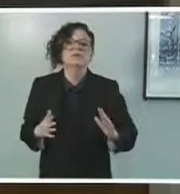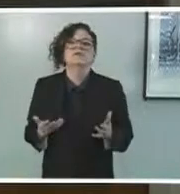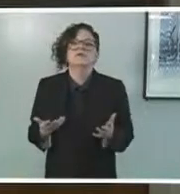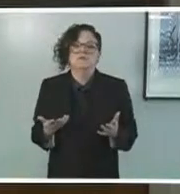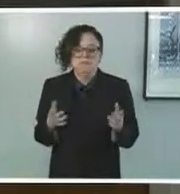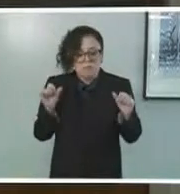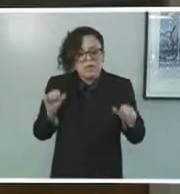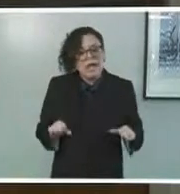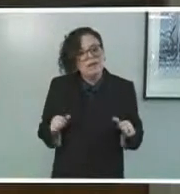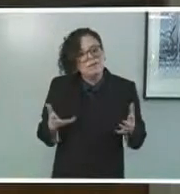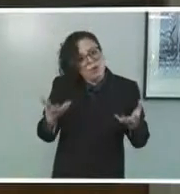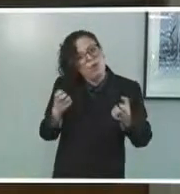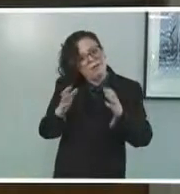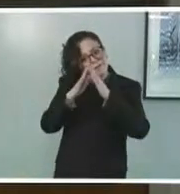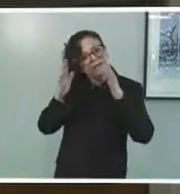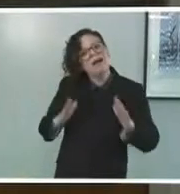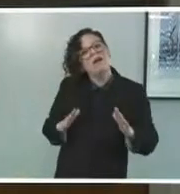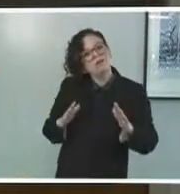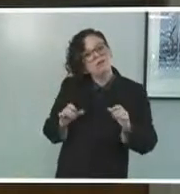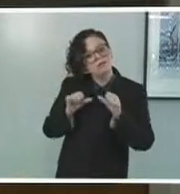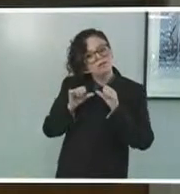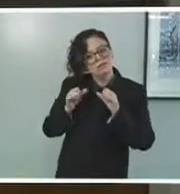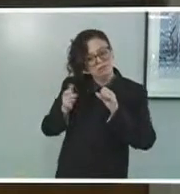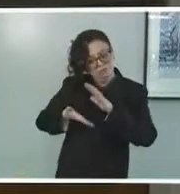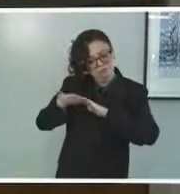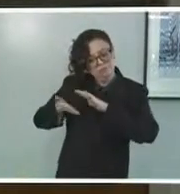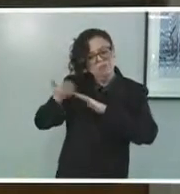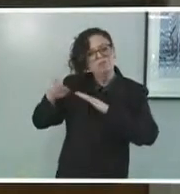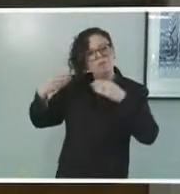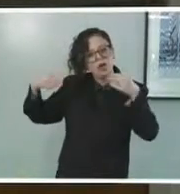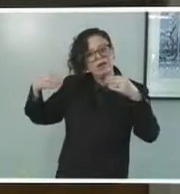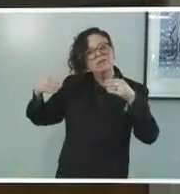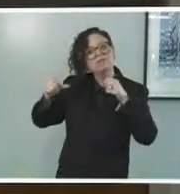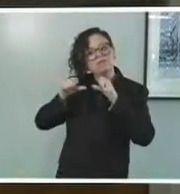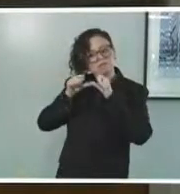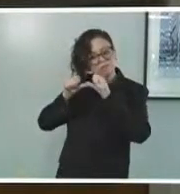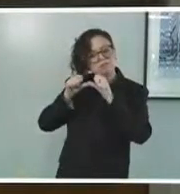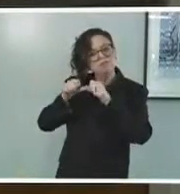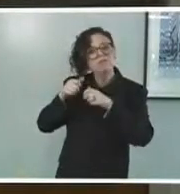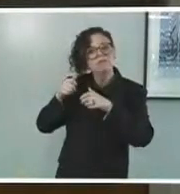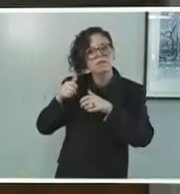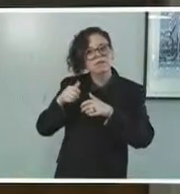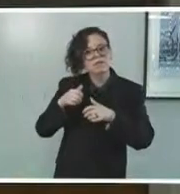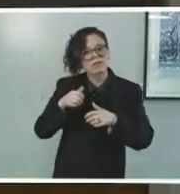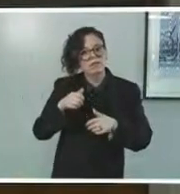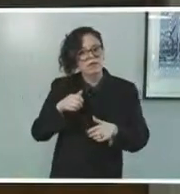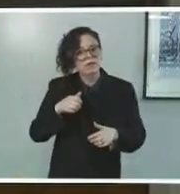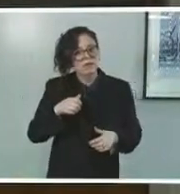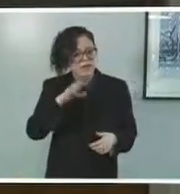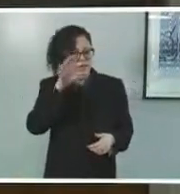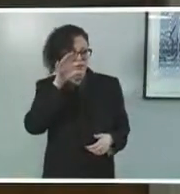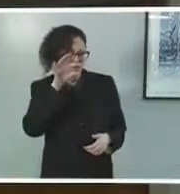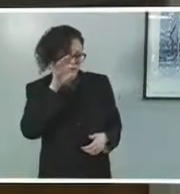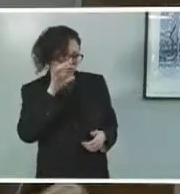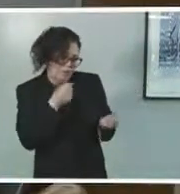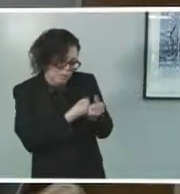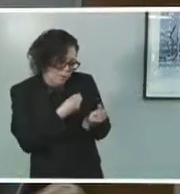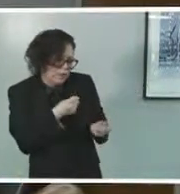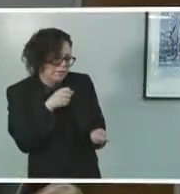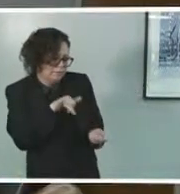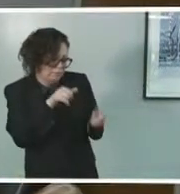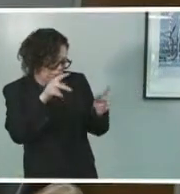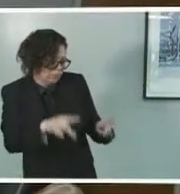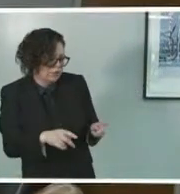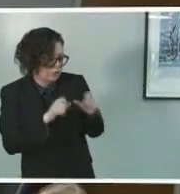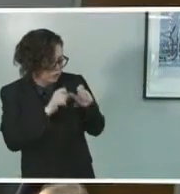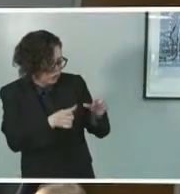our housing supply to be available, and that would be in furtherance of that.